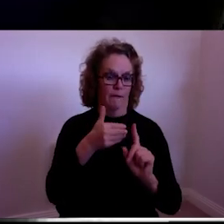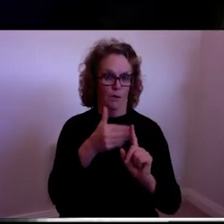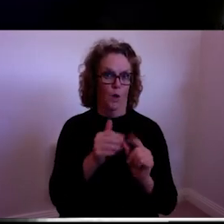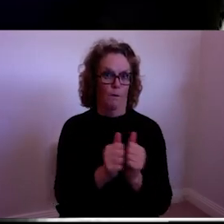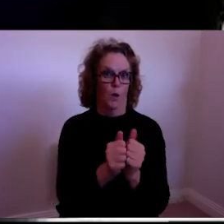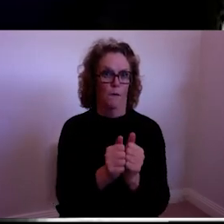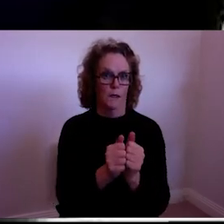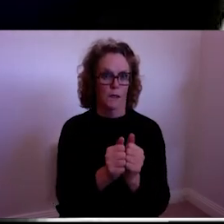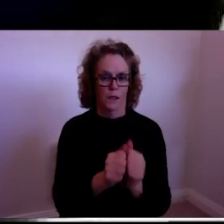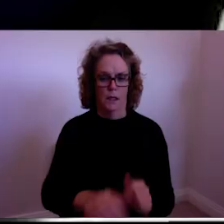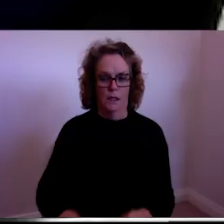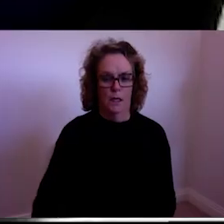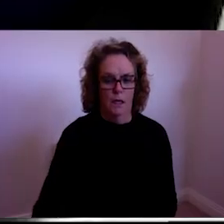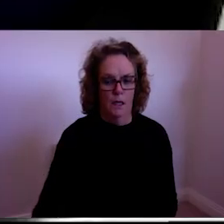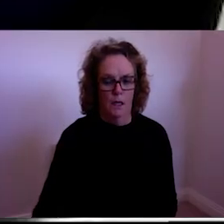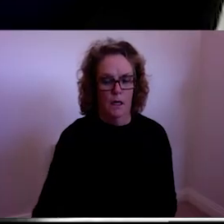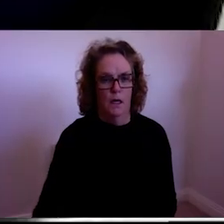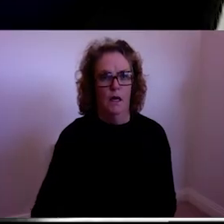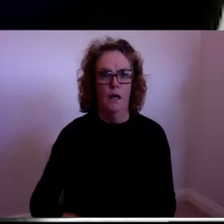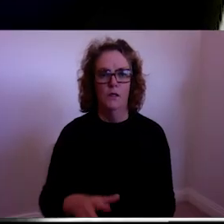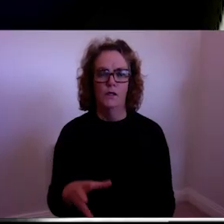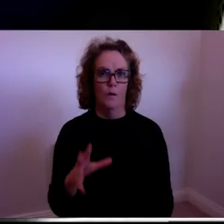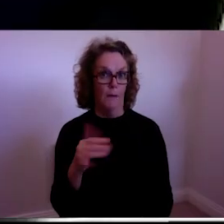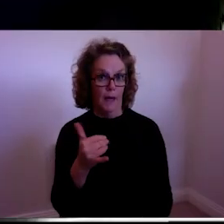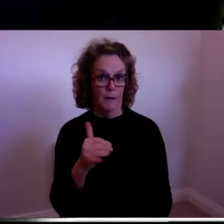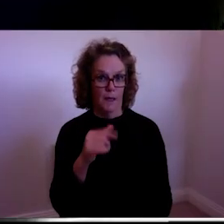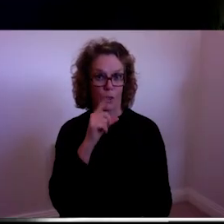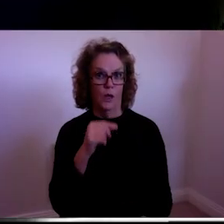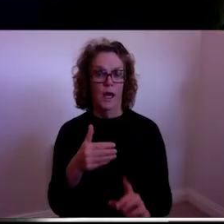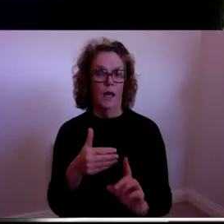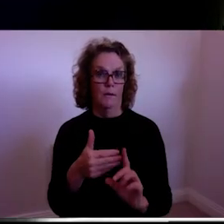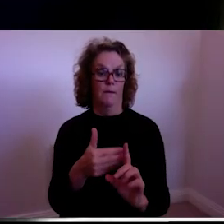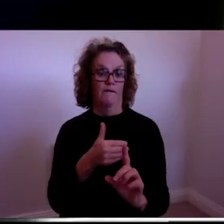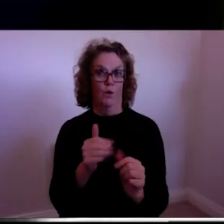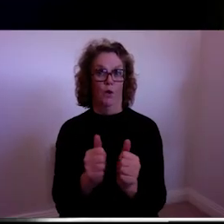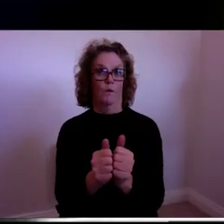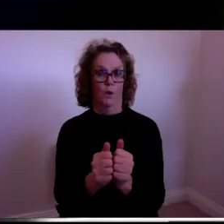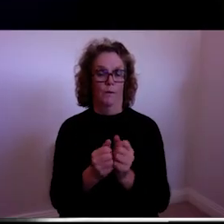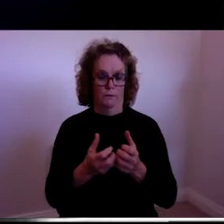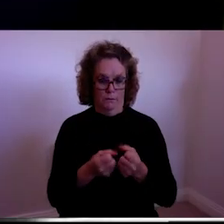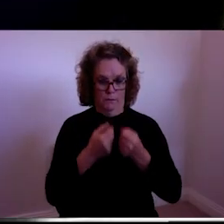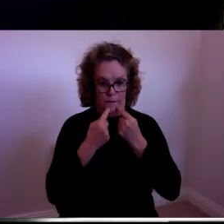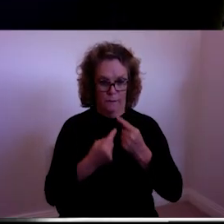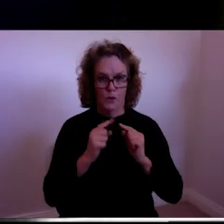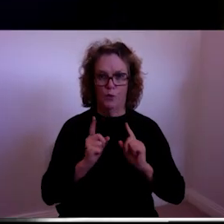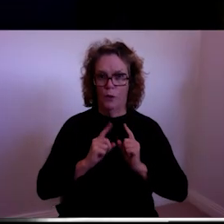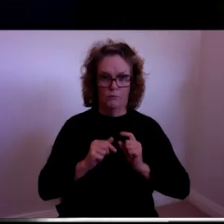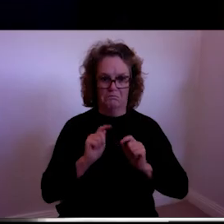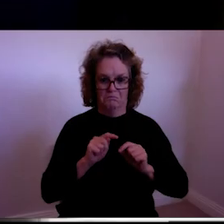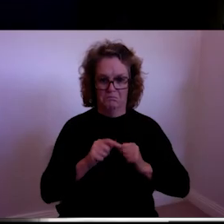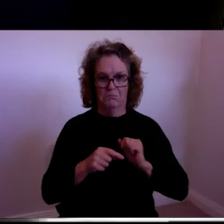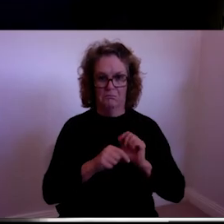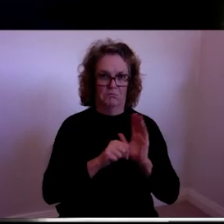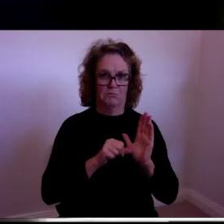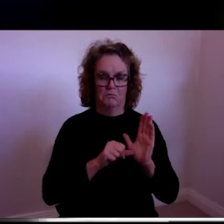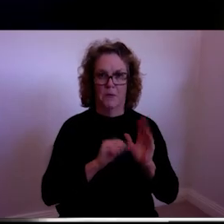for the appointment coming up. So that might look like getting information that they can understand what the procedure is actually going to be about. It could be a video